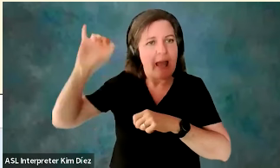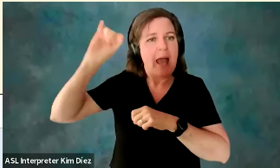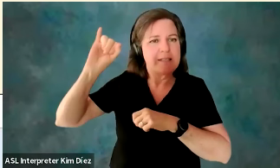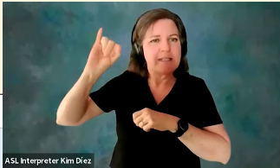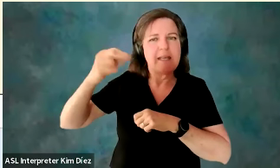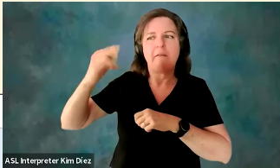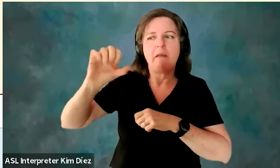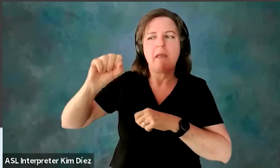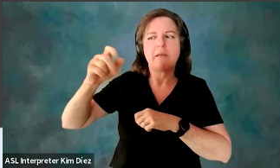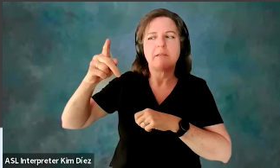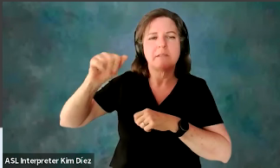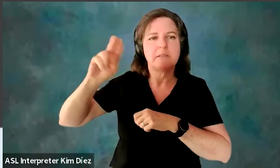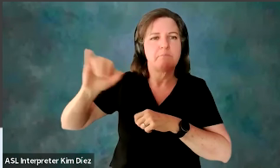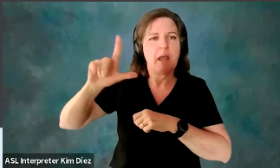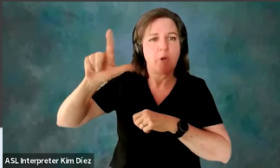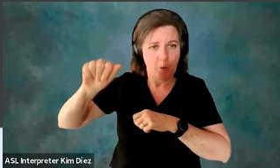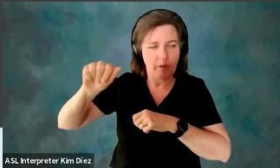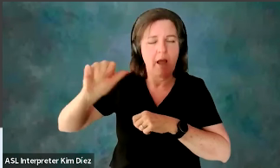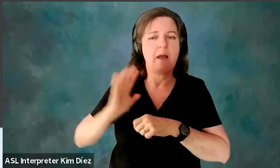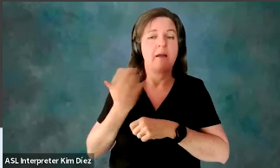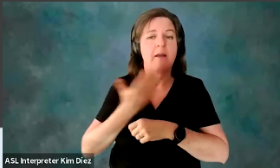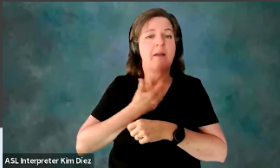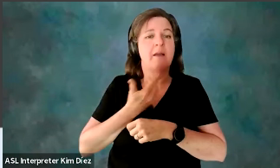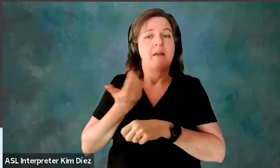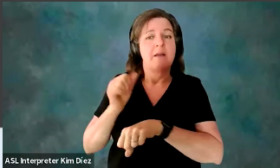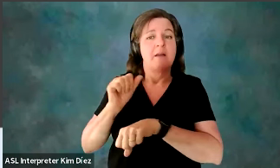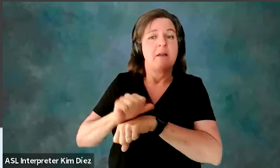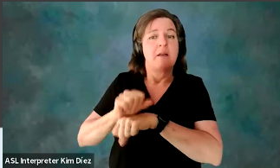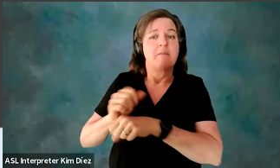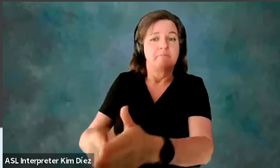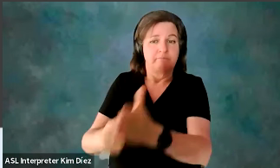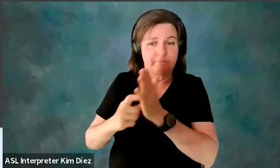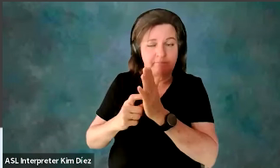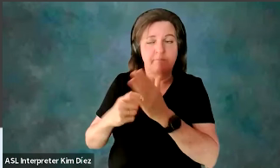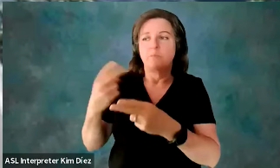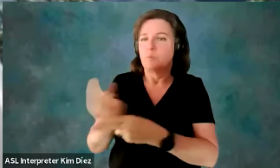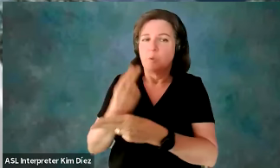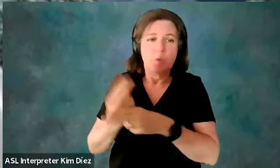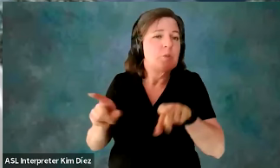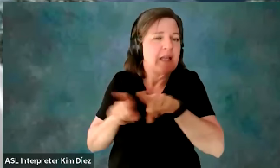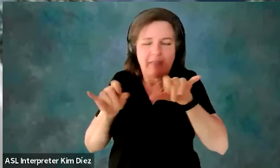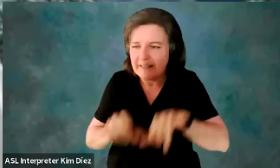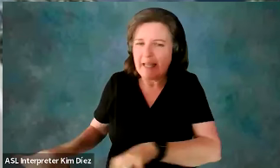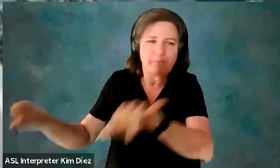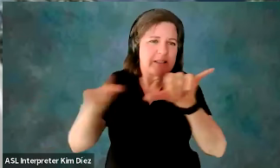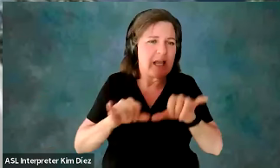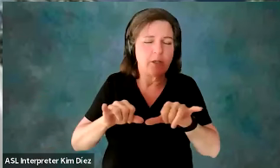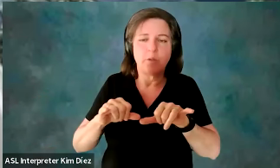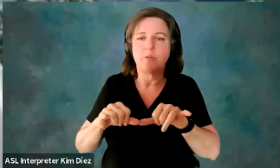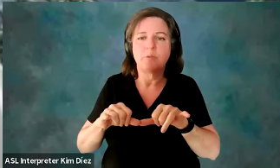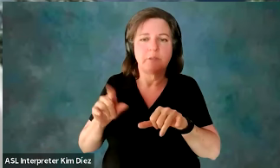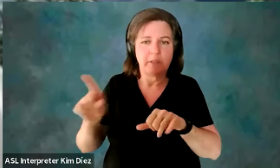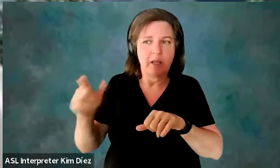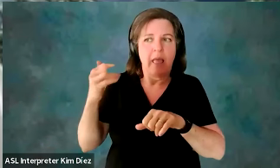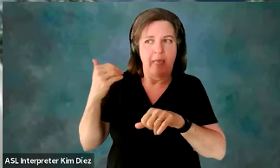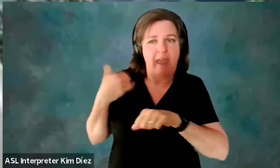worked and published based and using the same standards and were